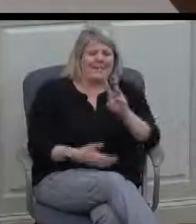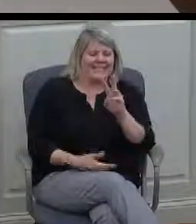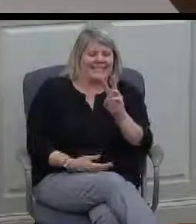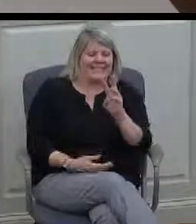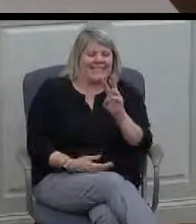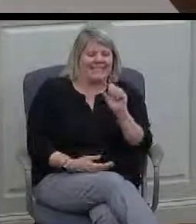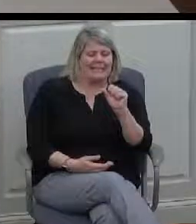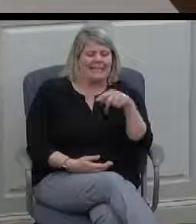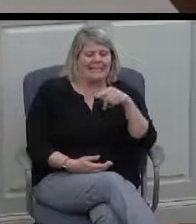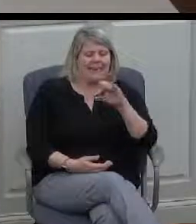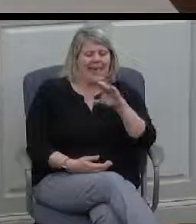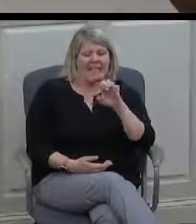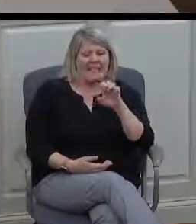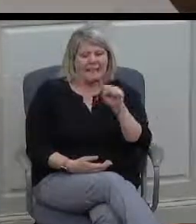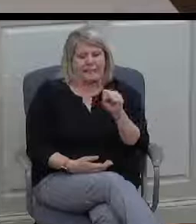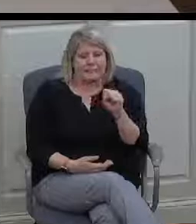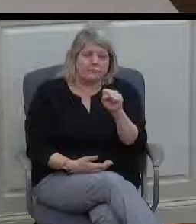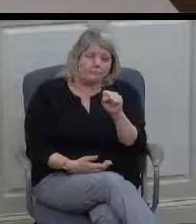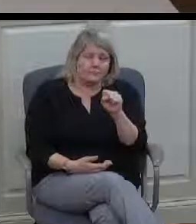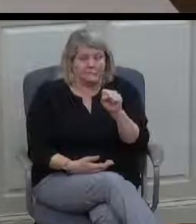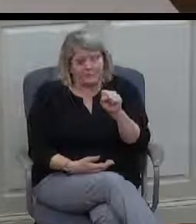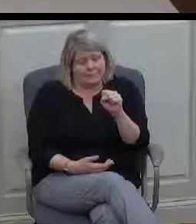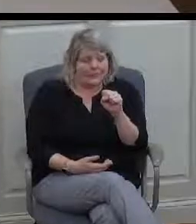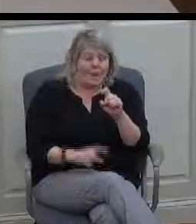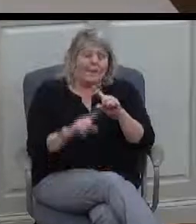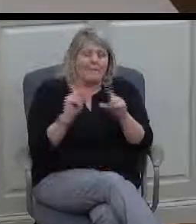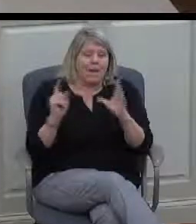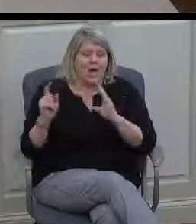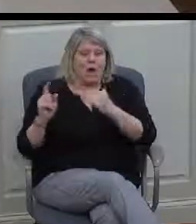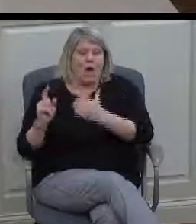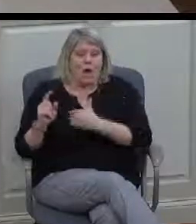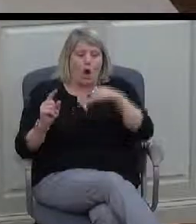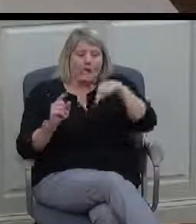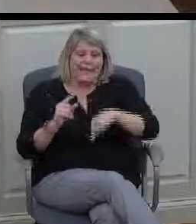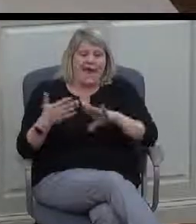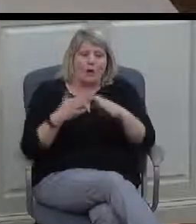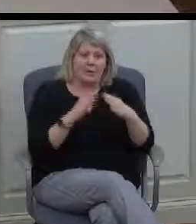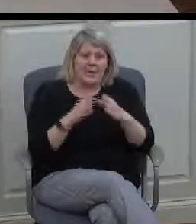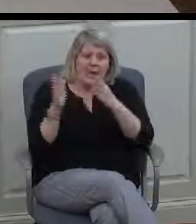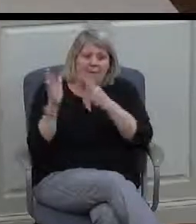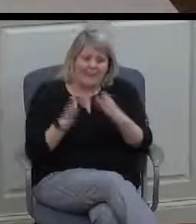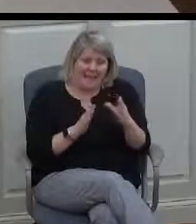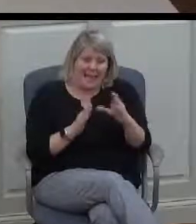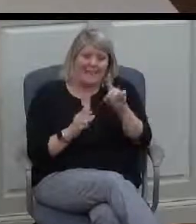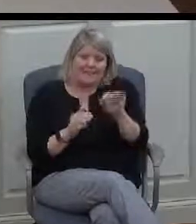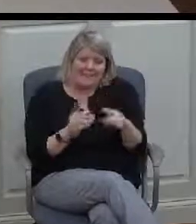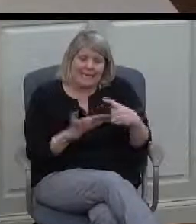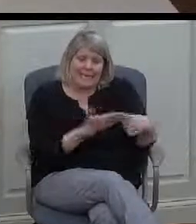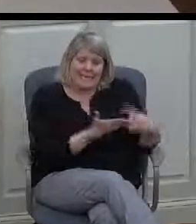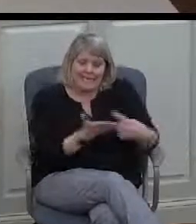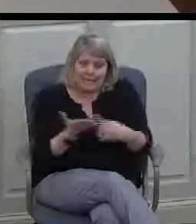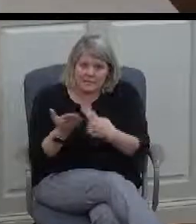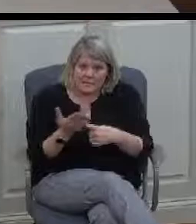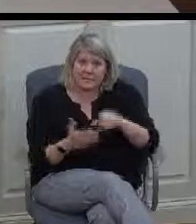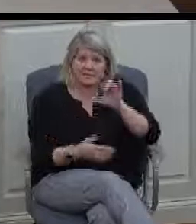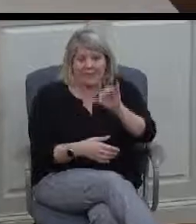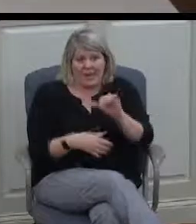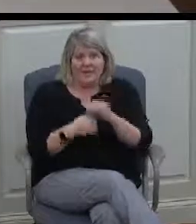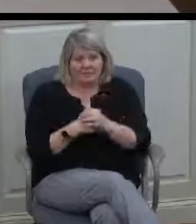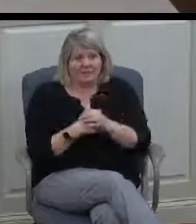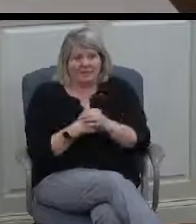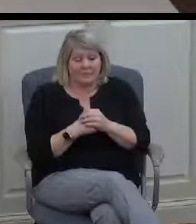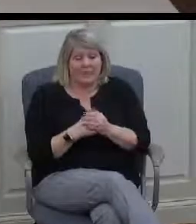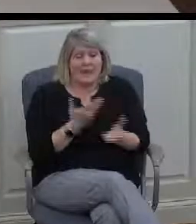something that the downtown master plan did talk a lot about, and did suggest that the city can consider the idea